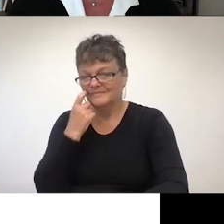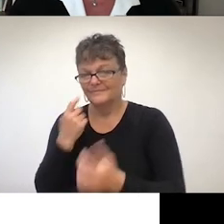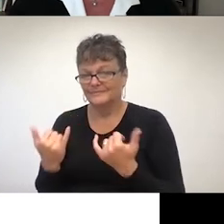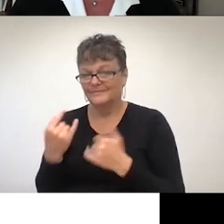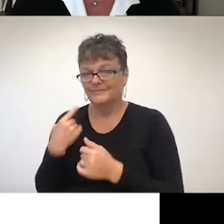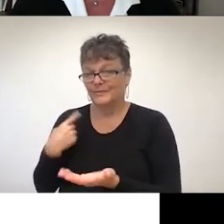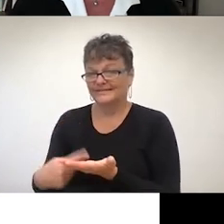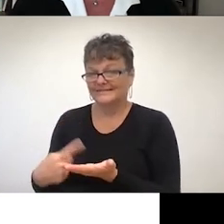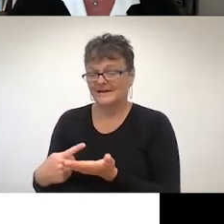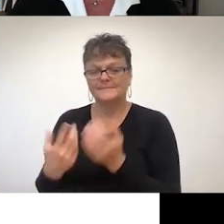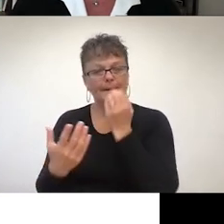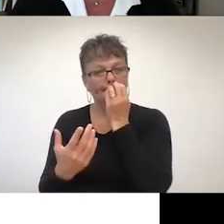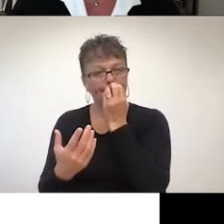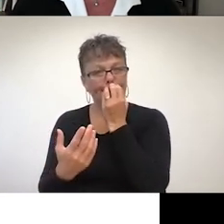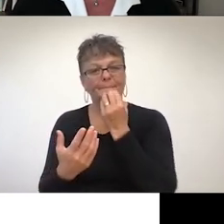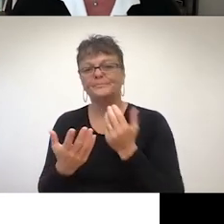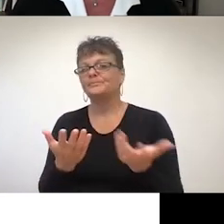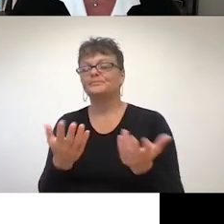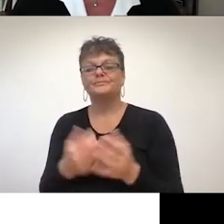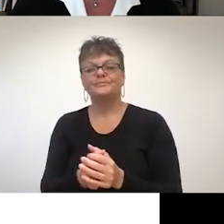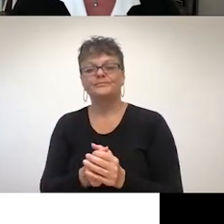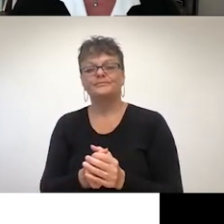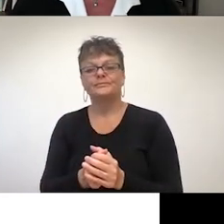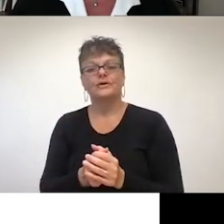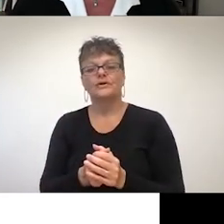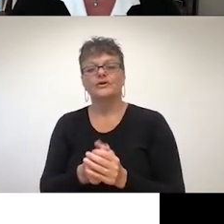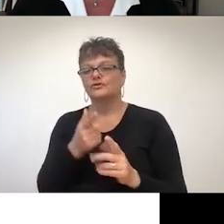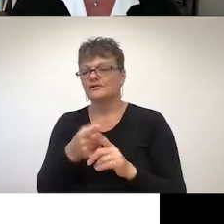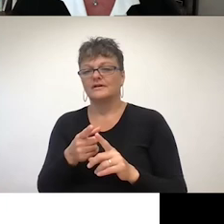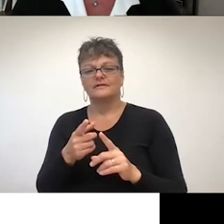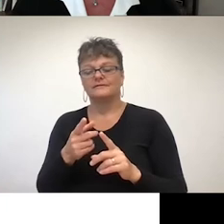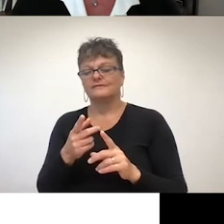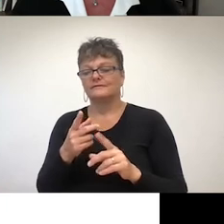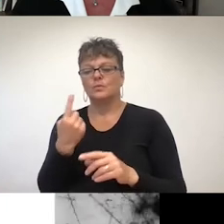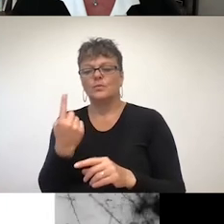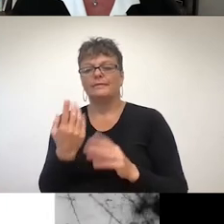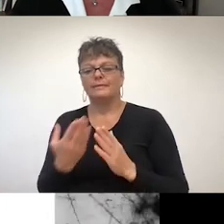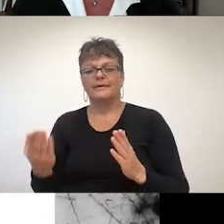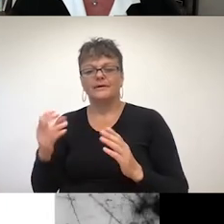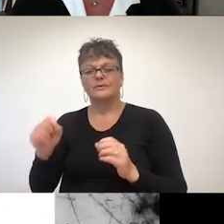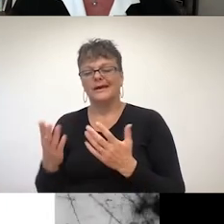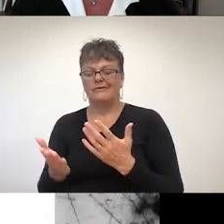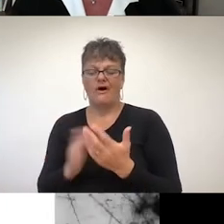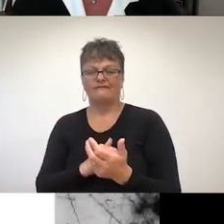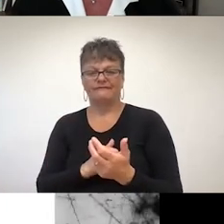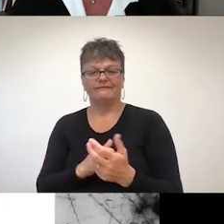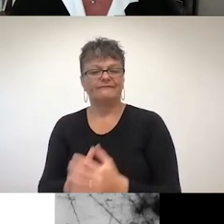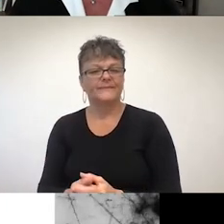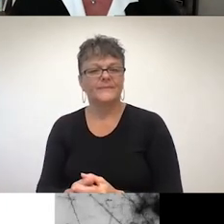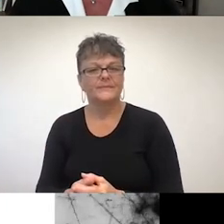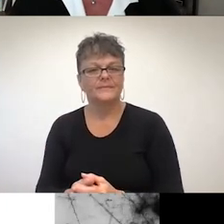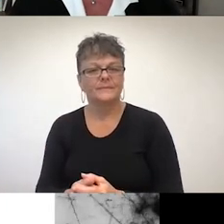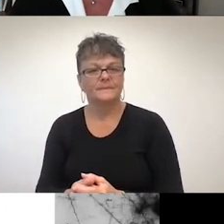What might you to be able to take off your personal professional plate? With that, we